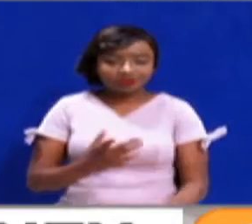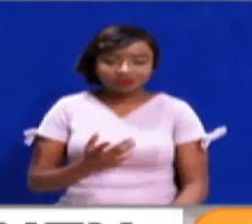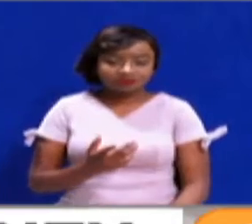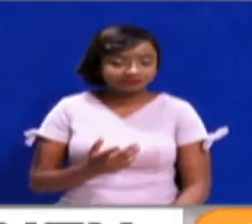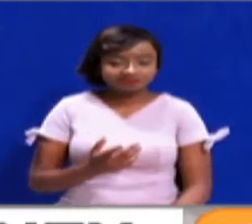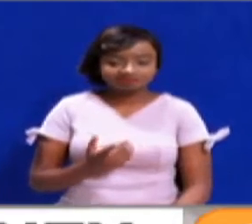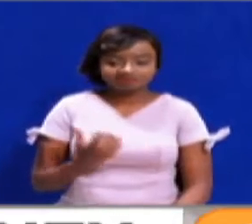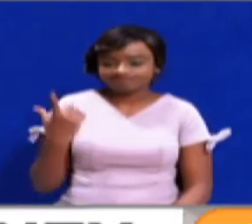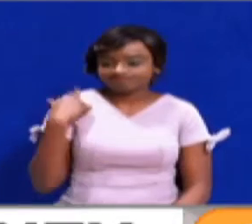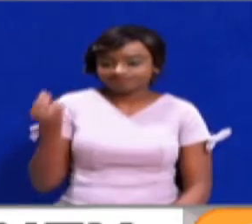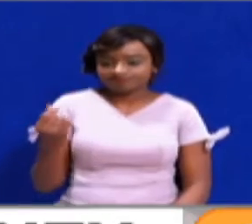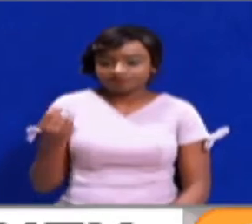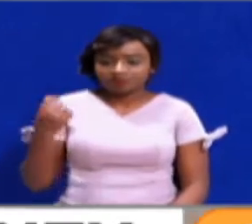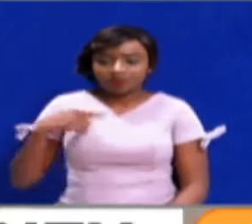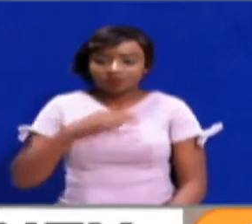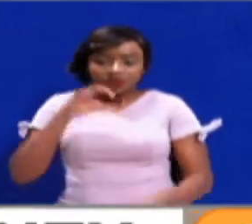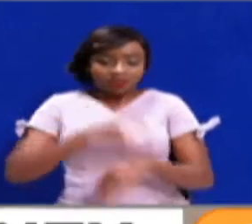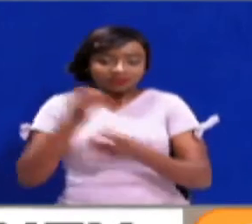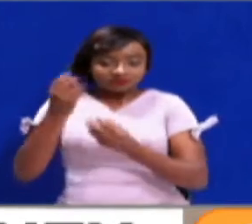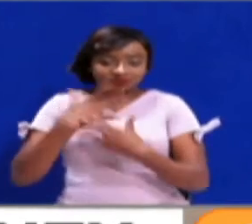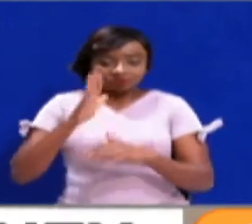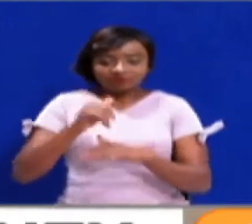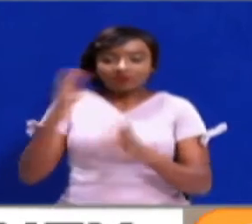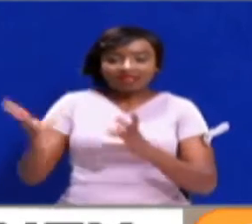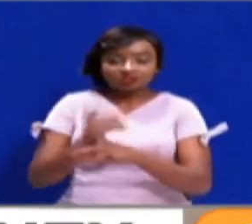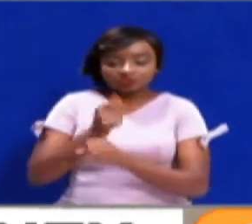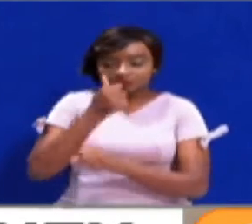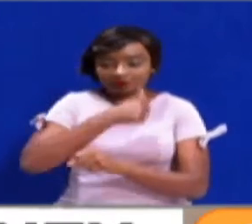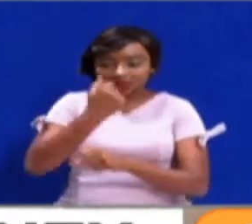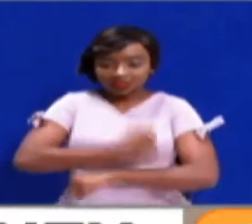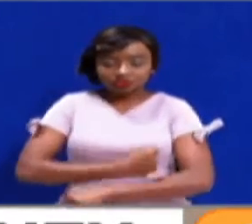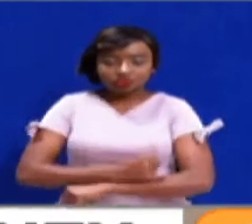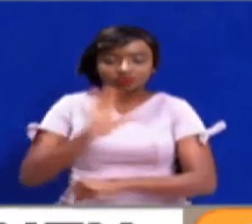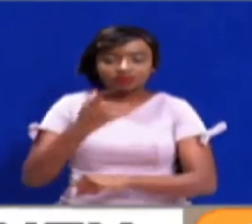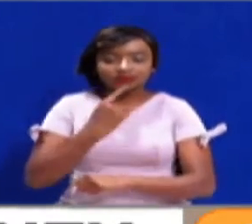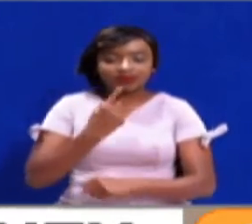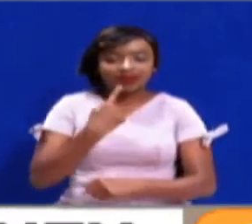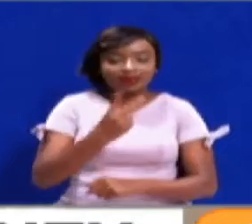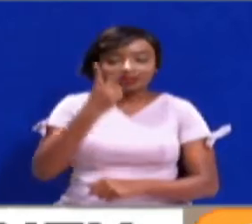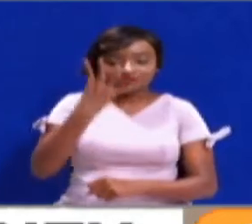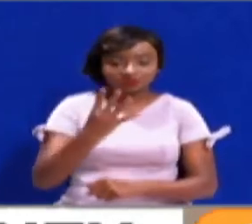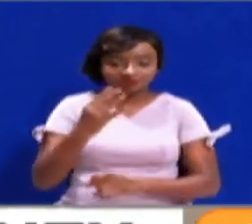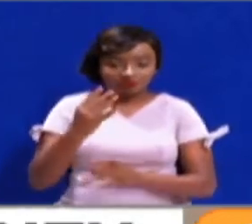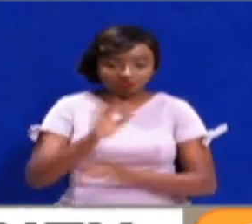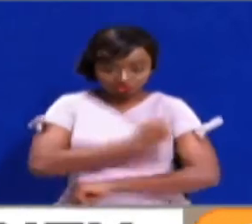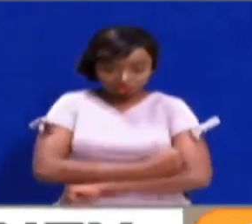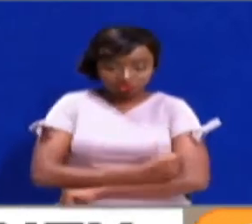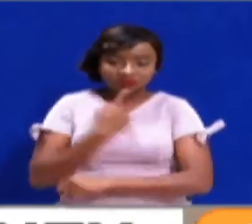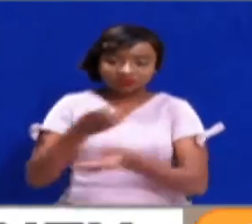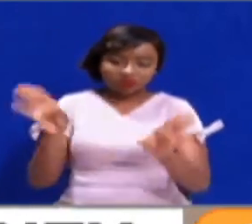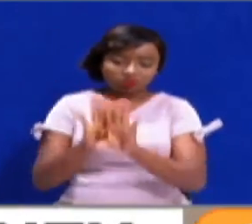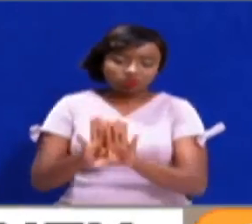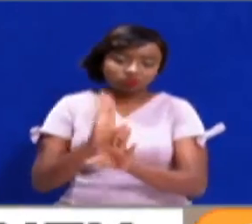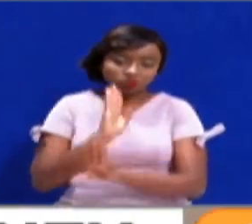recently found out from the Association of Private Schools that about 124 of them have written the association. They're seeking to